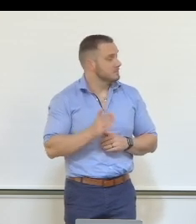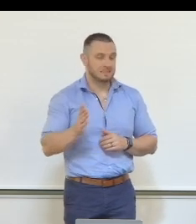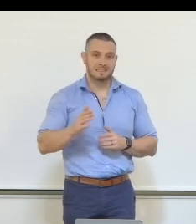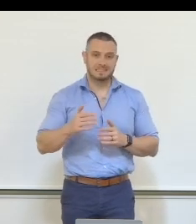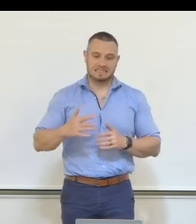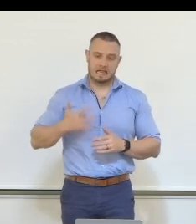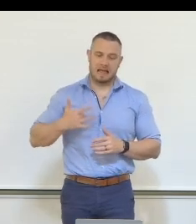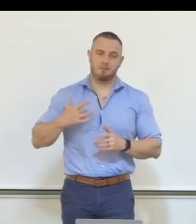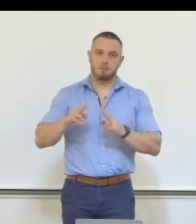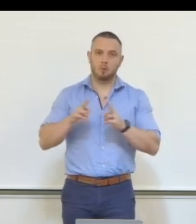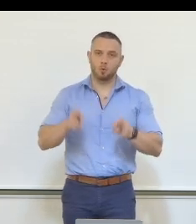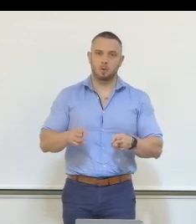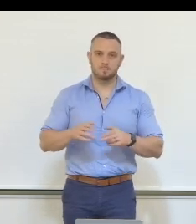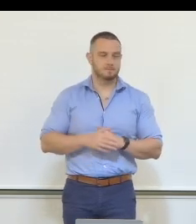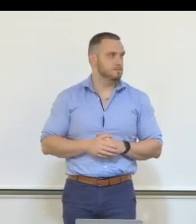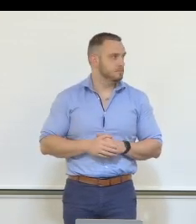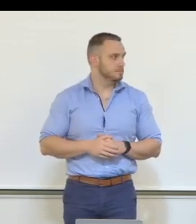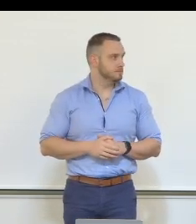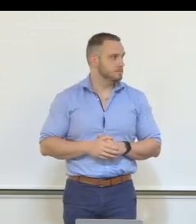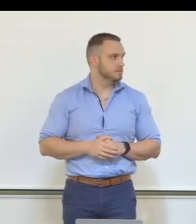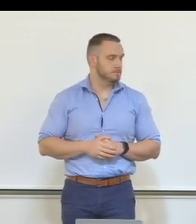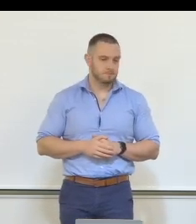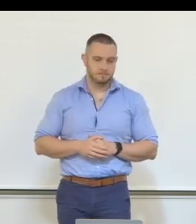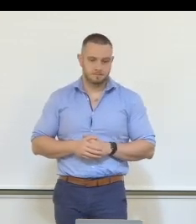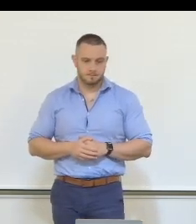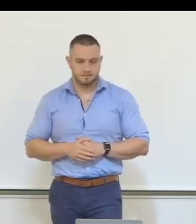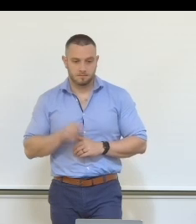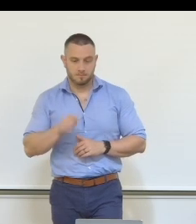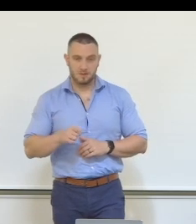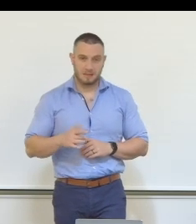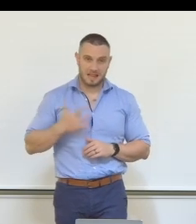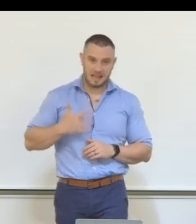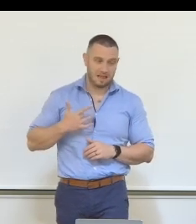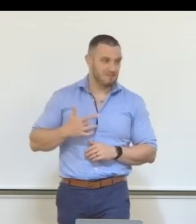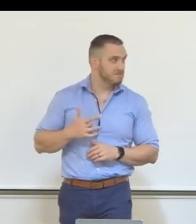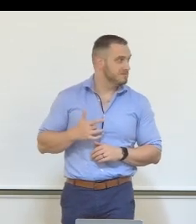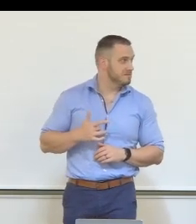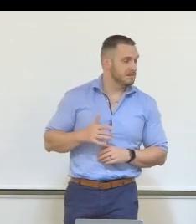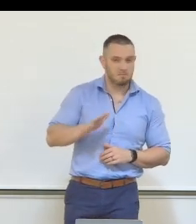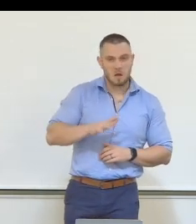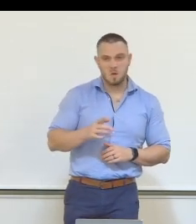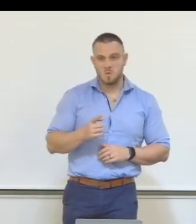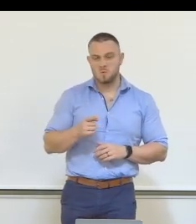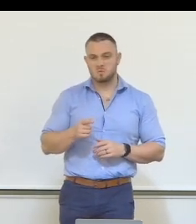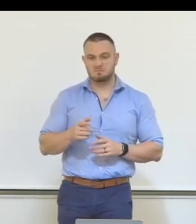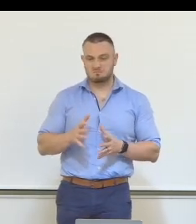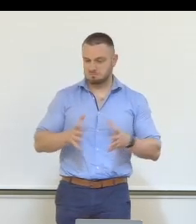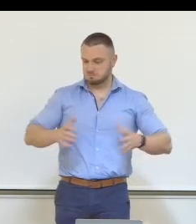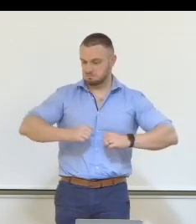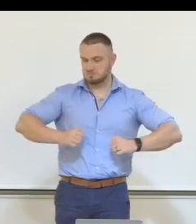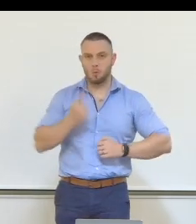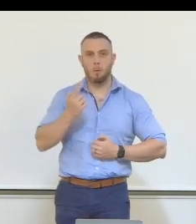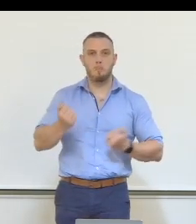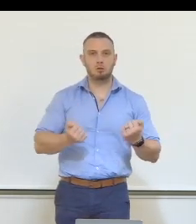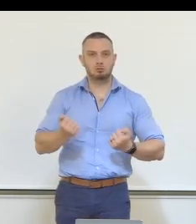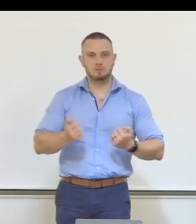habitable module. Living module, I would say. This is where we lived. This is roughly the size of a bus, if you have to imagine. And